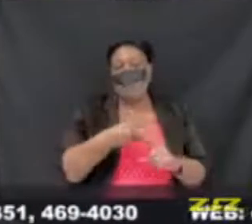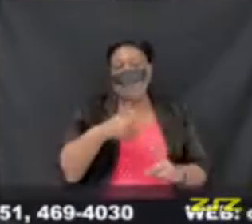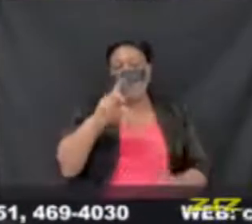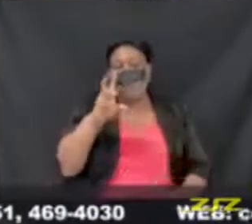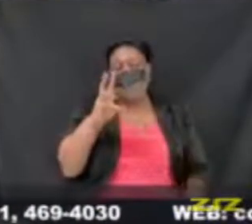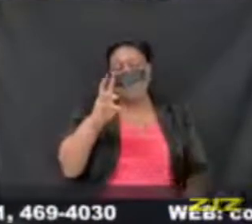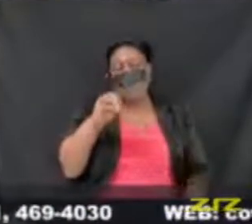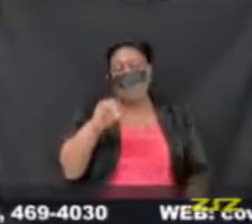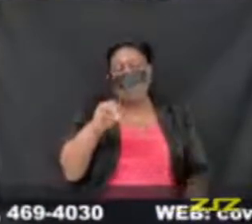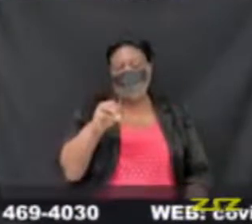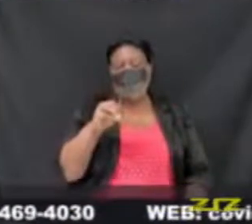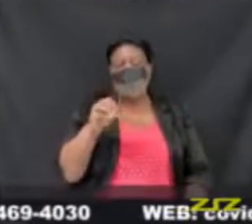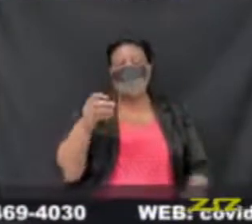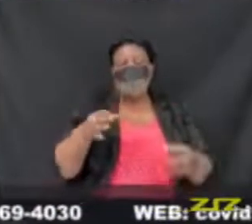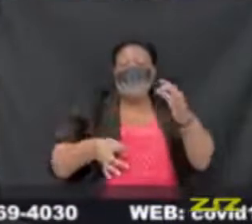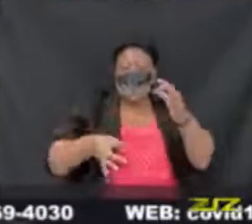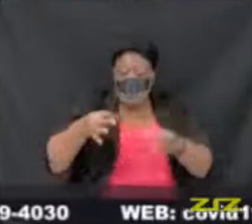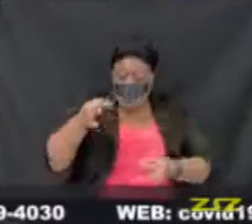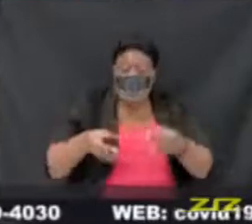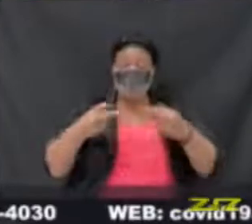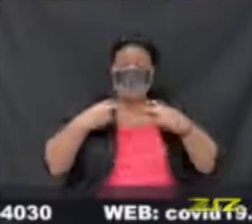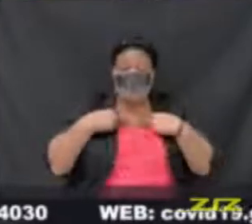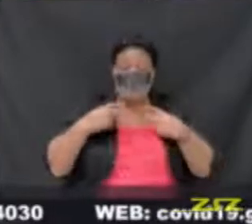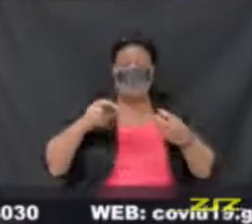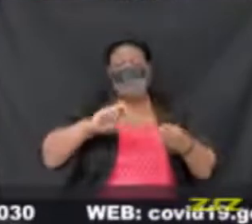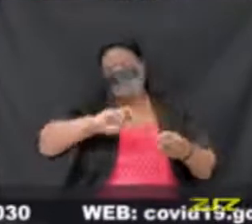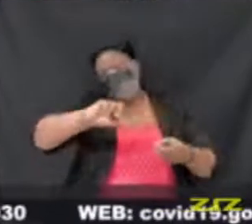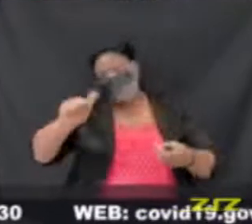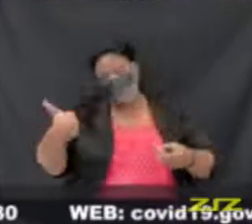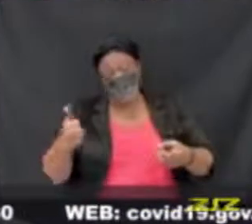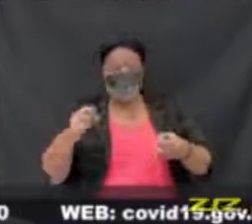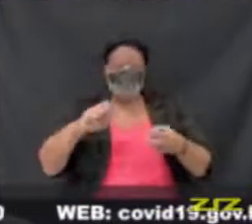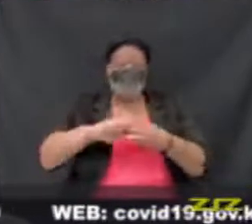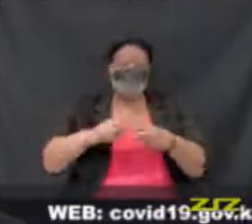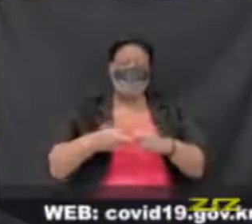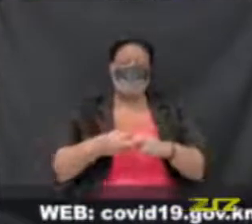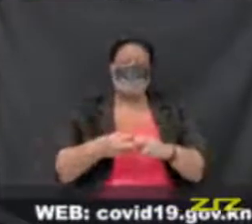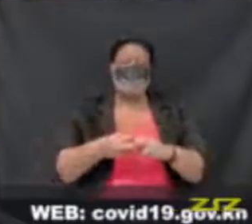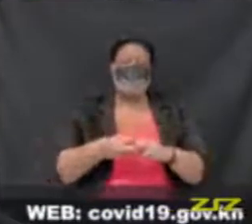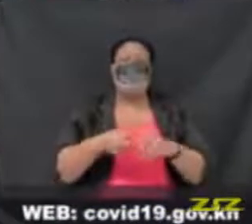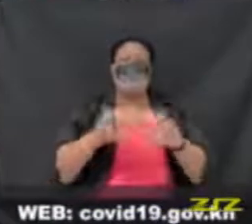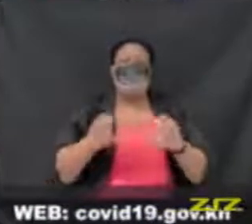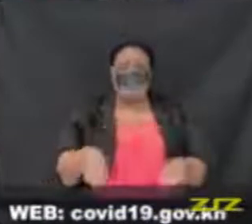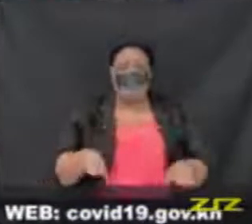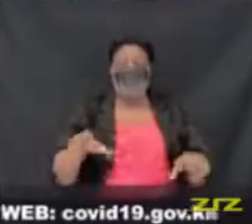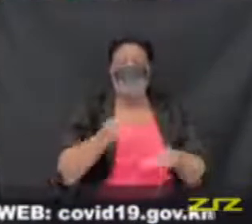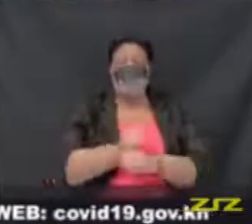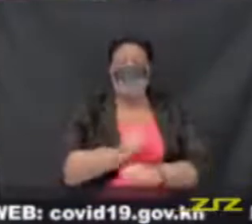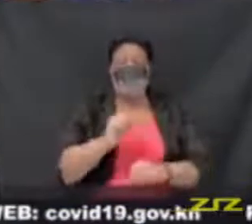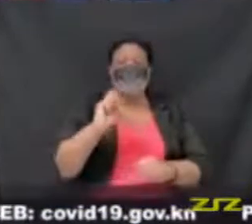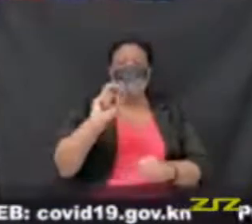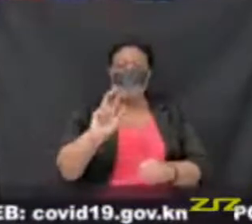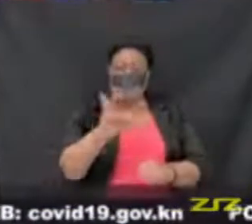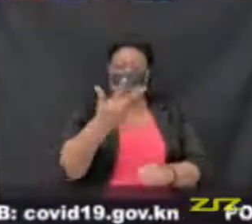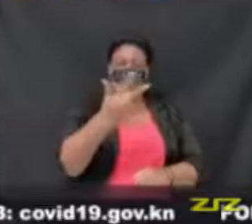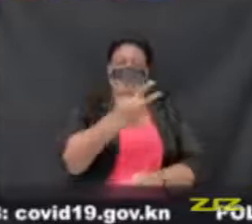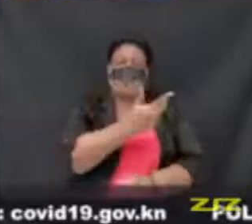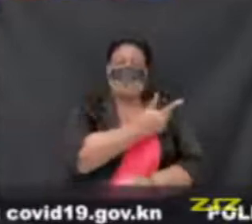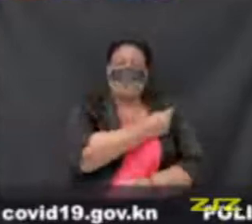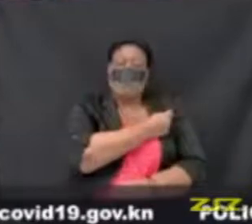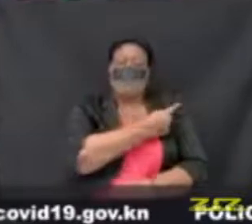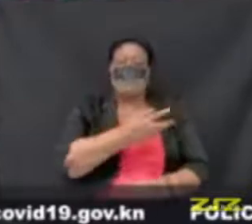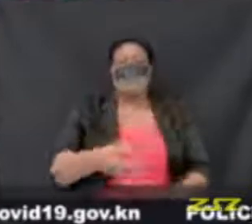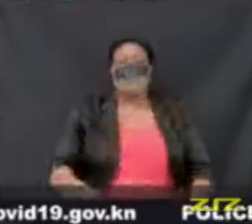a number of persons, you can get the booster shot. If you're working in a high-risk area, for example, if you're in